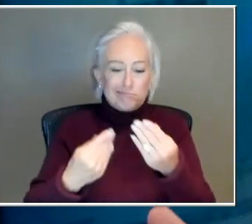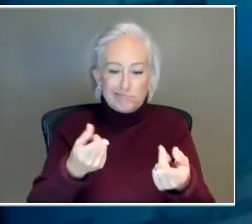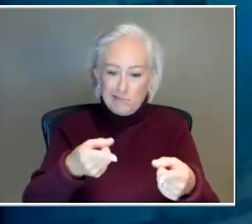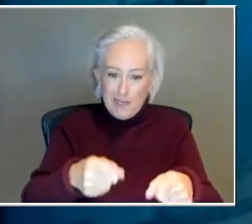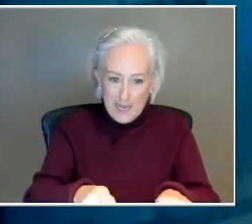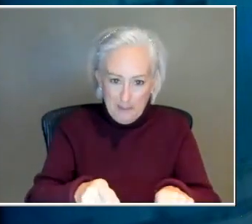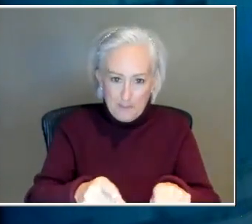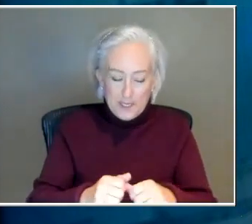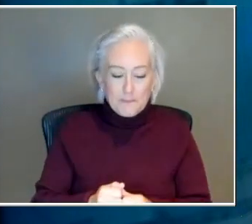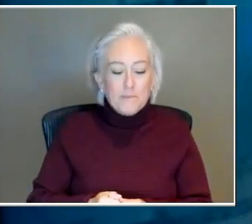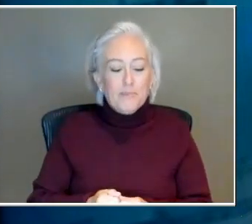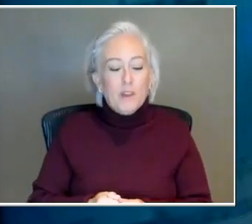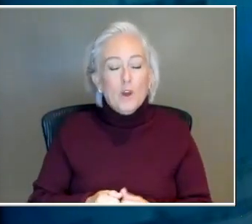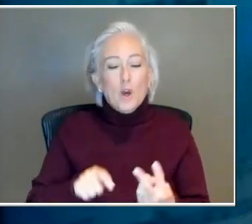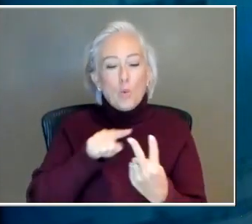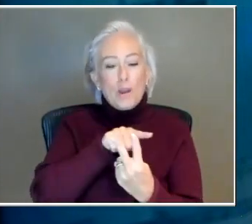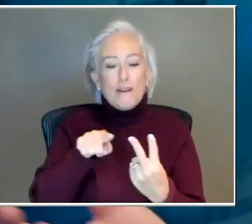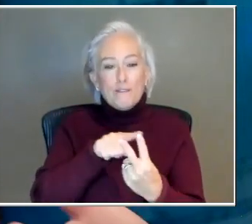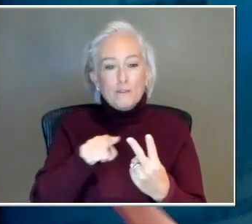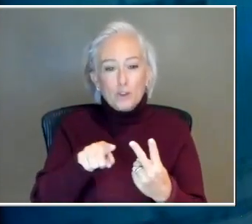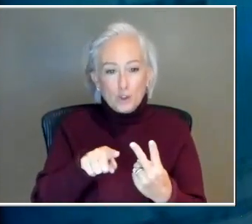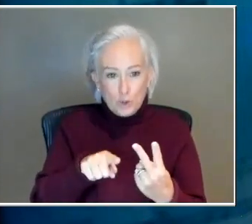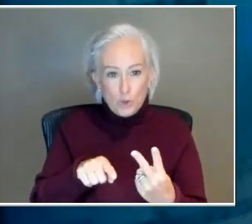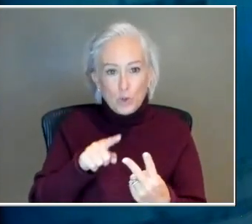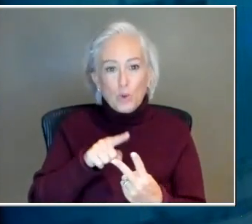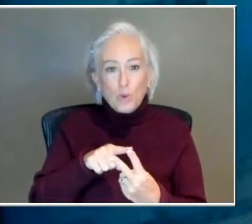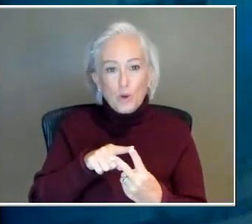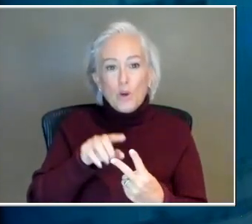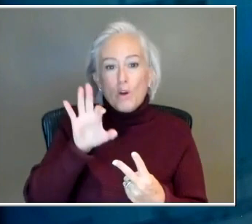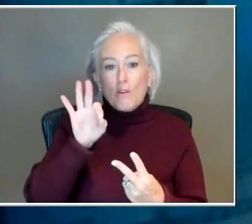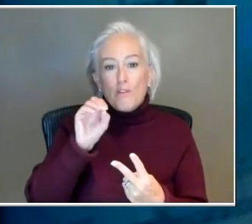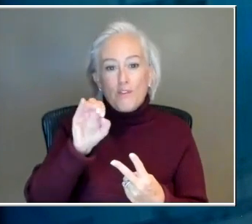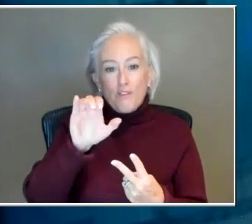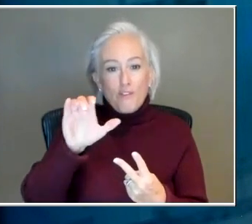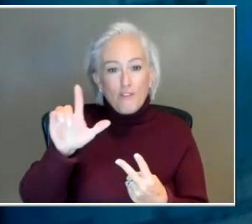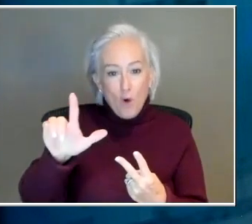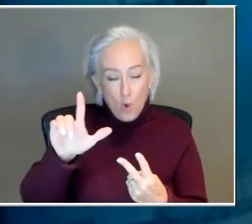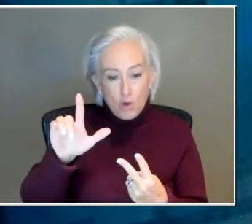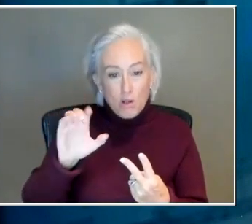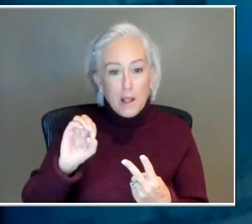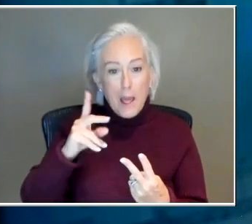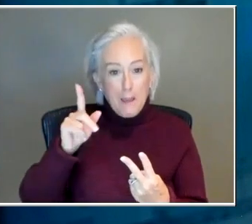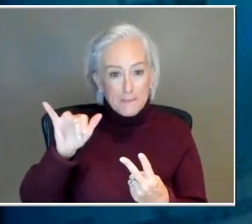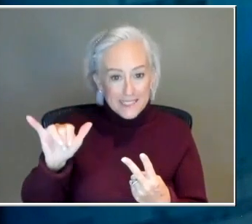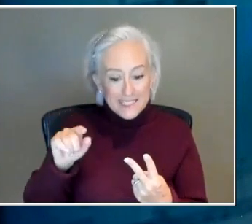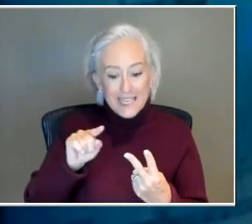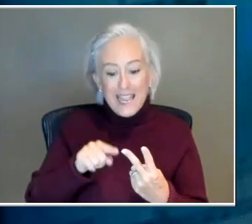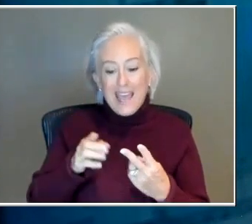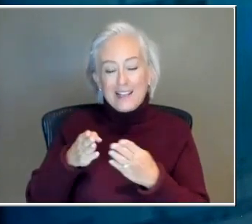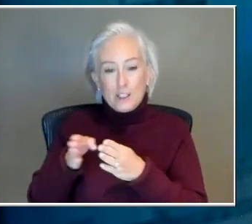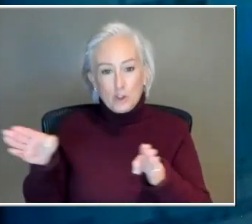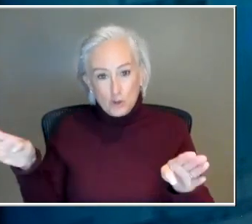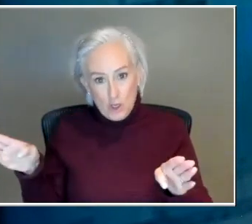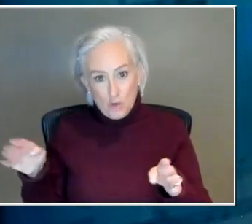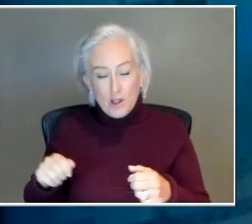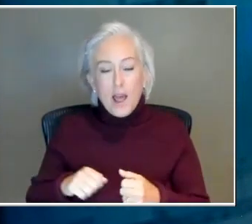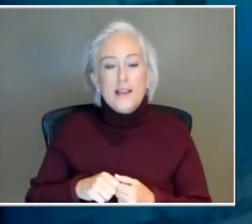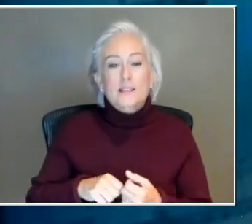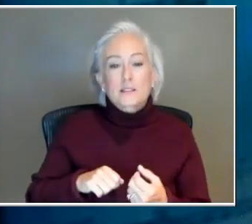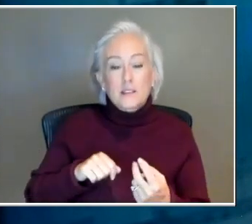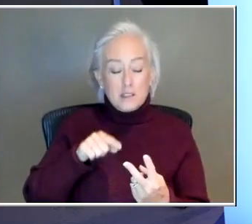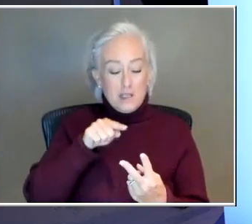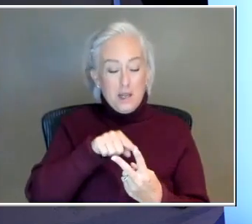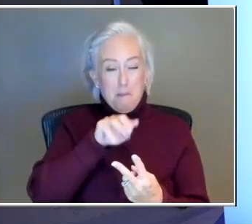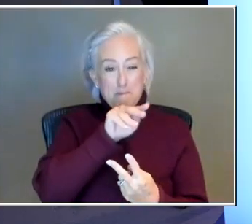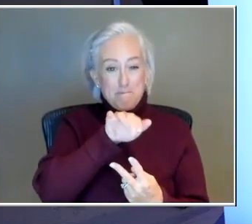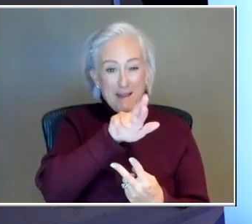main kinds of epilepsy: focal epilepsy, which is what Mallory has, and then generalized. So generalized tends to be more genetic, as it were.